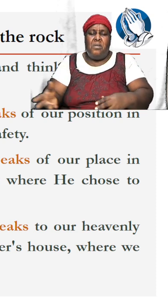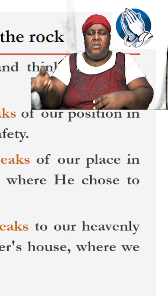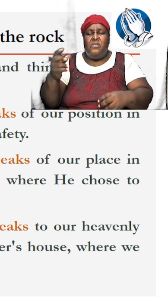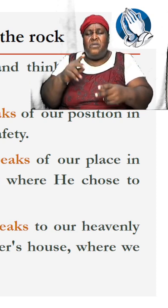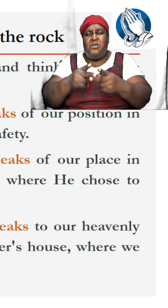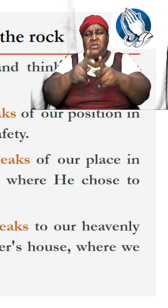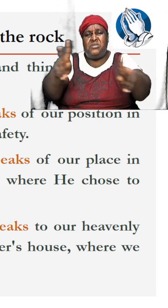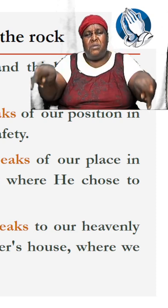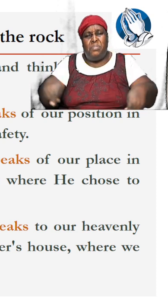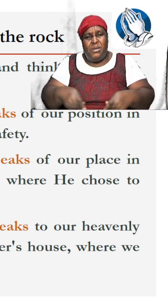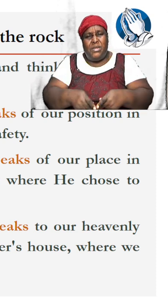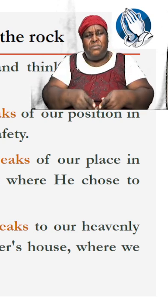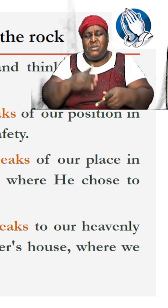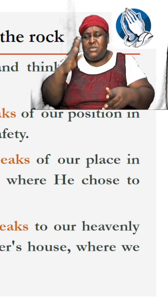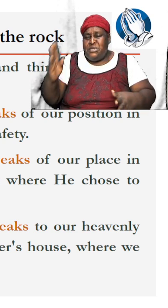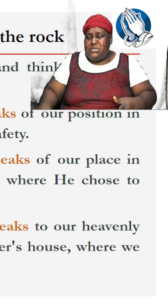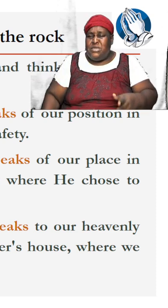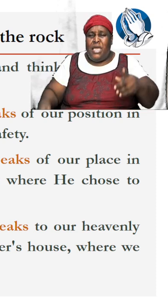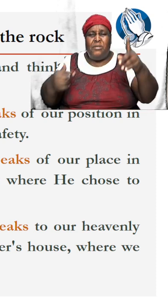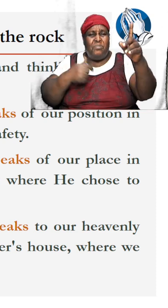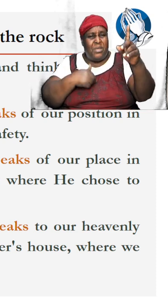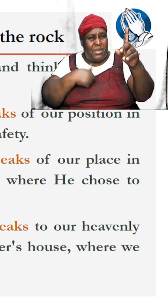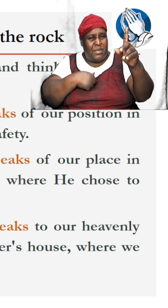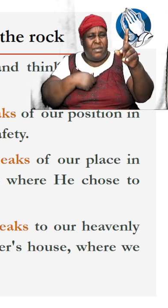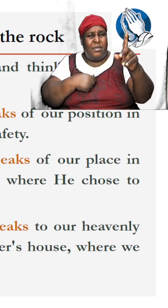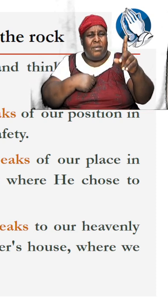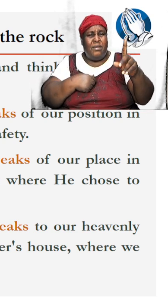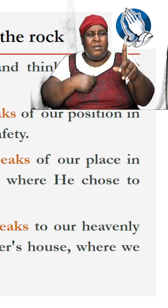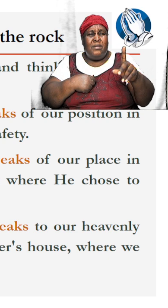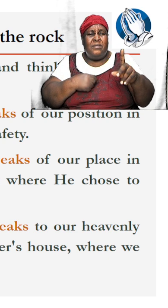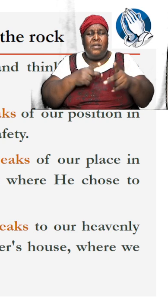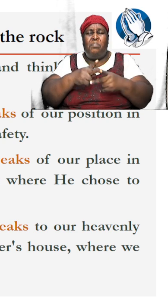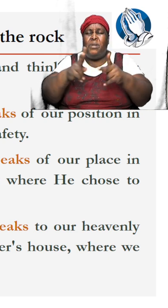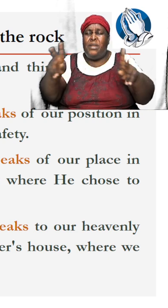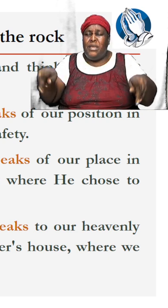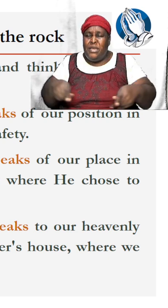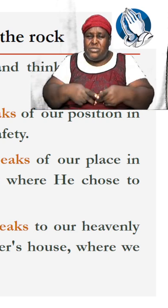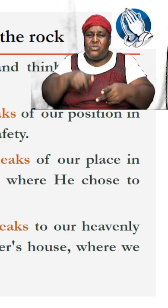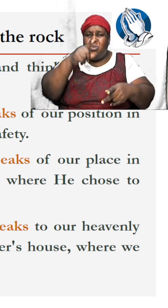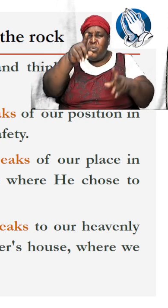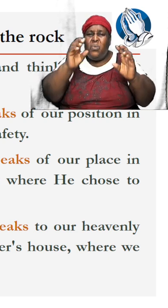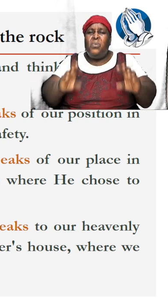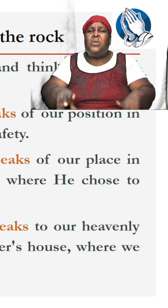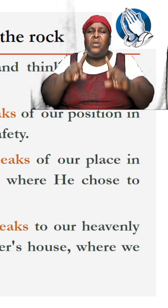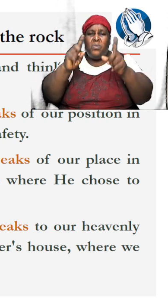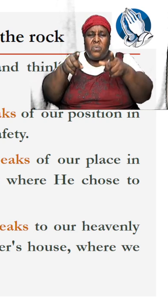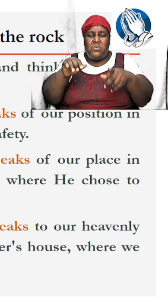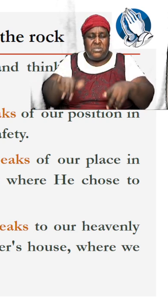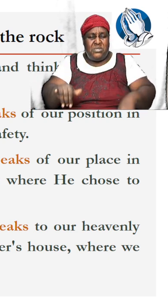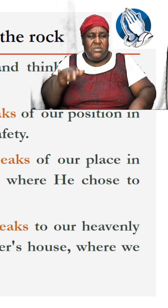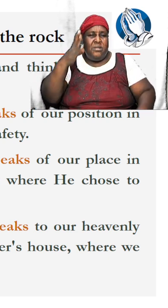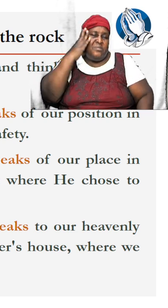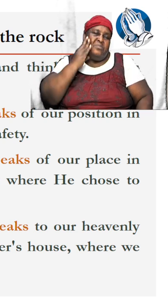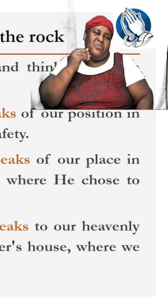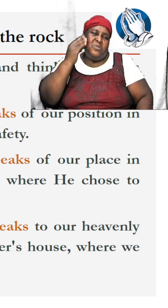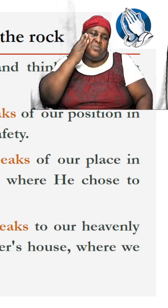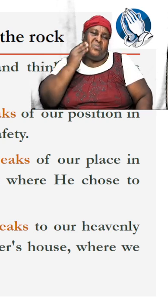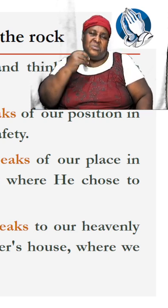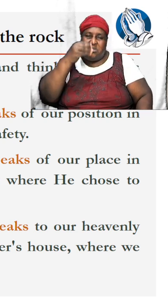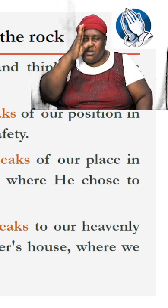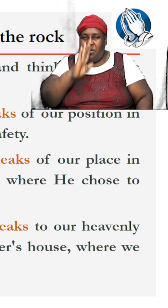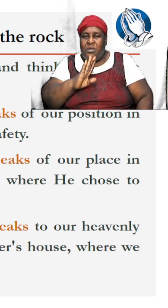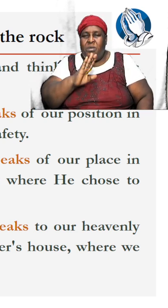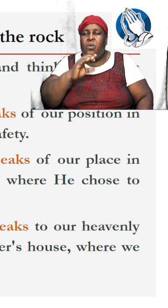place beside me. There is a place that you can go and still experience God. But this is